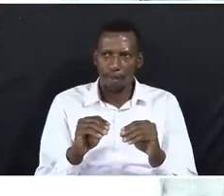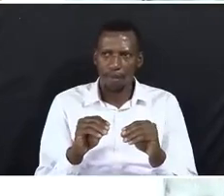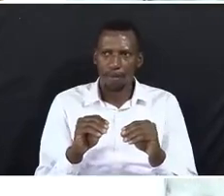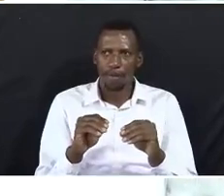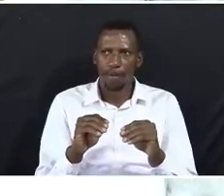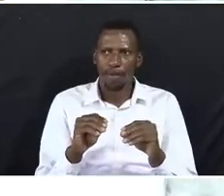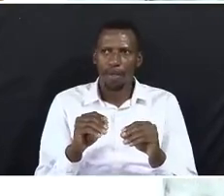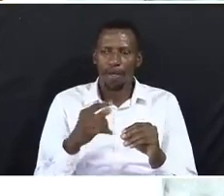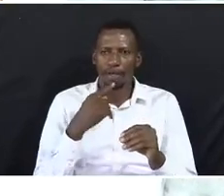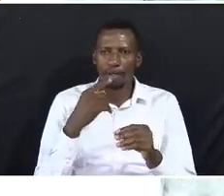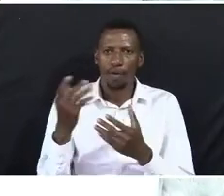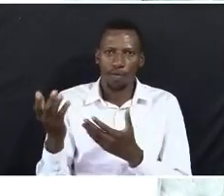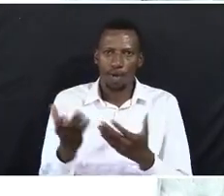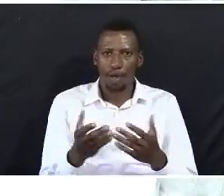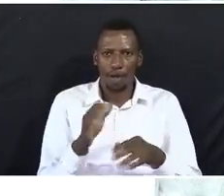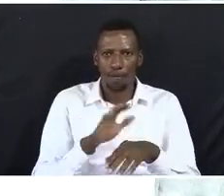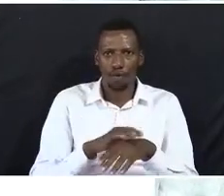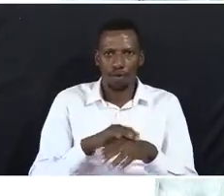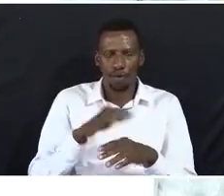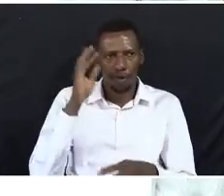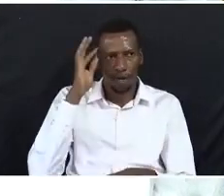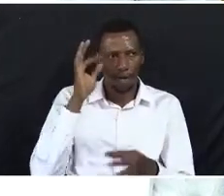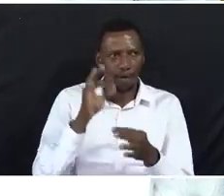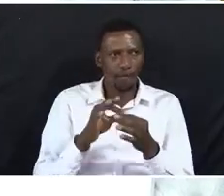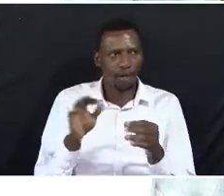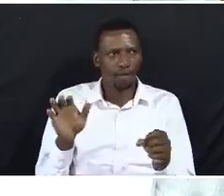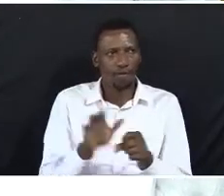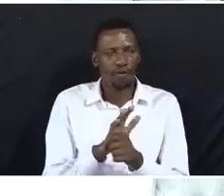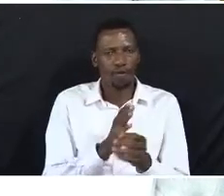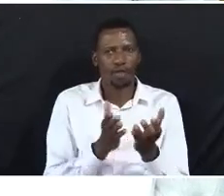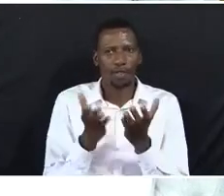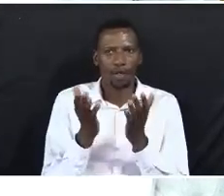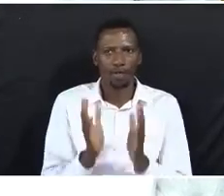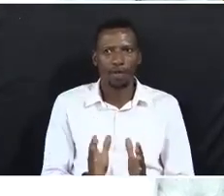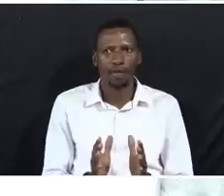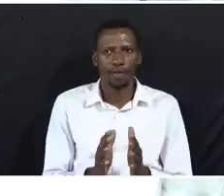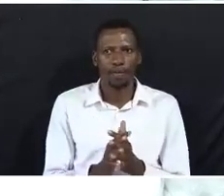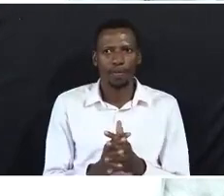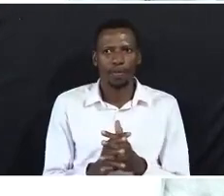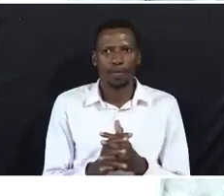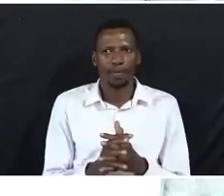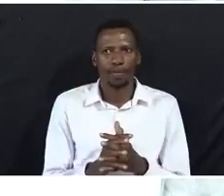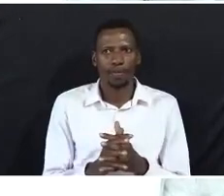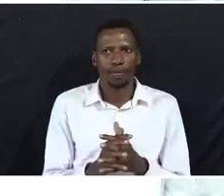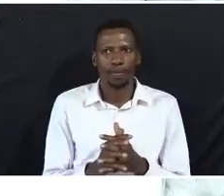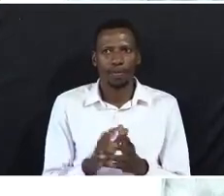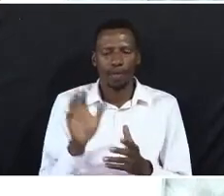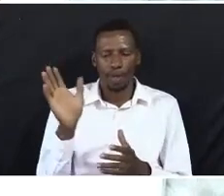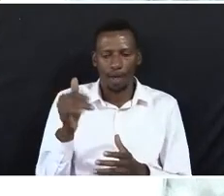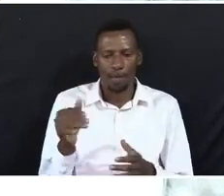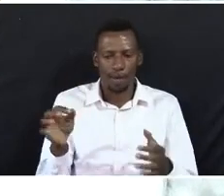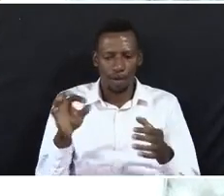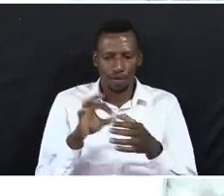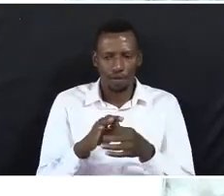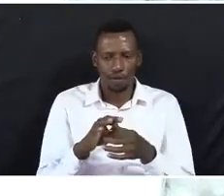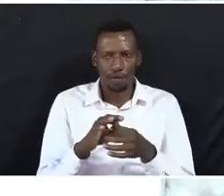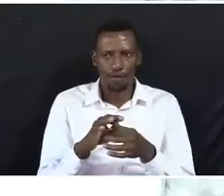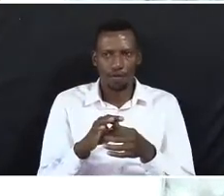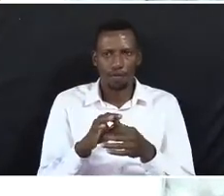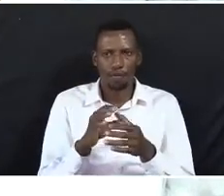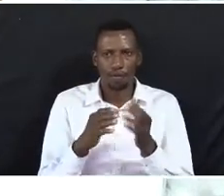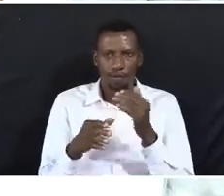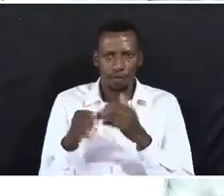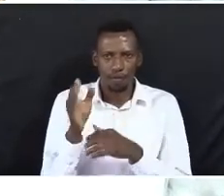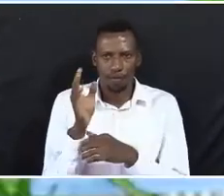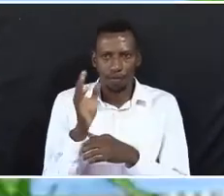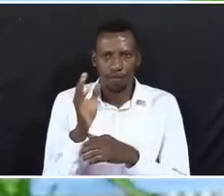and faithful servant. You have been faithful with a few things. I'll put you in charge of many. So come and share your master's happiness." And then 2 bags of